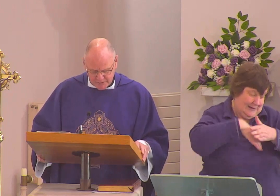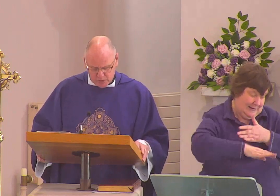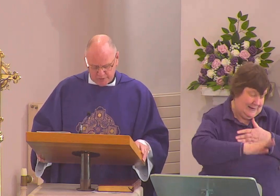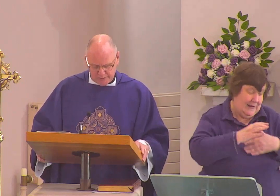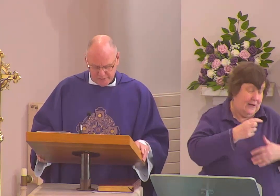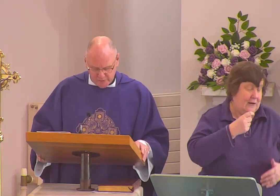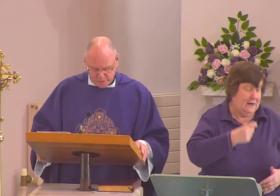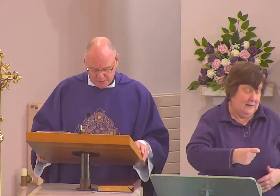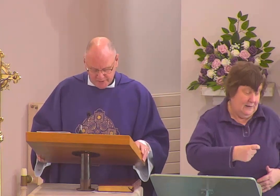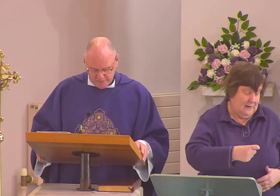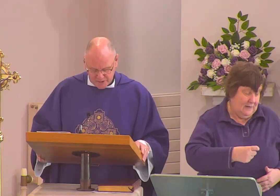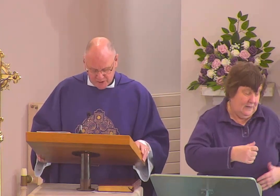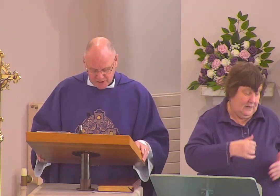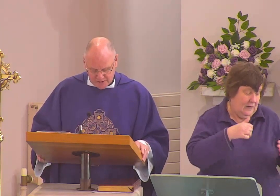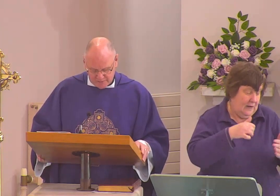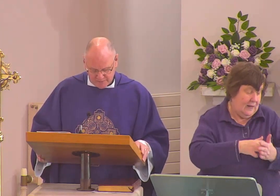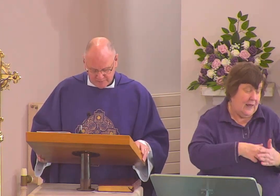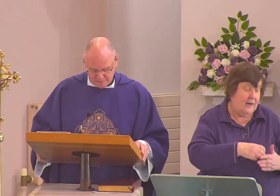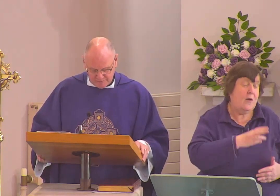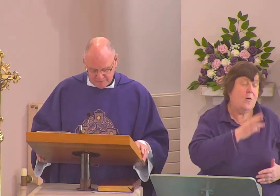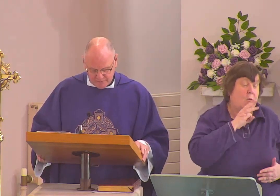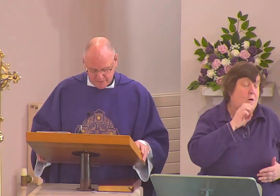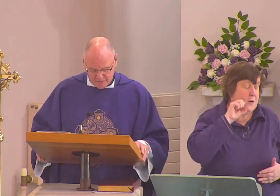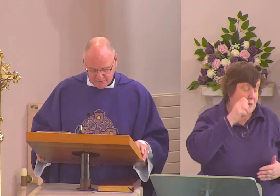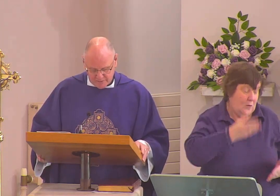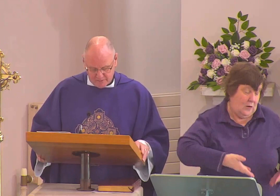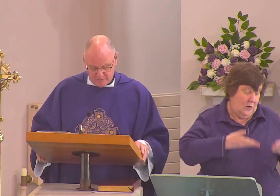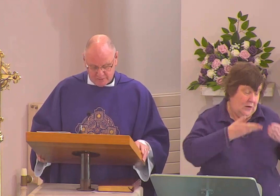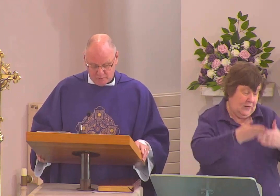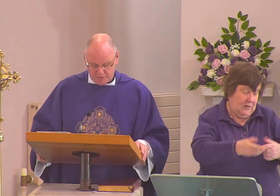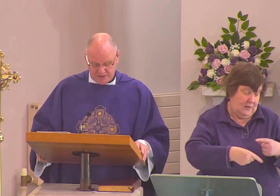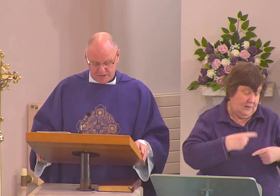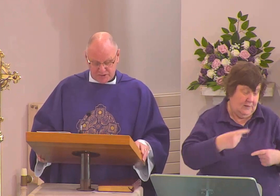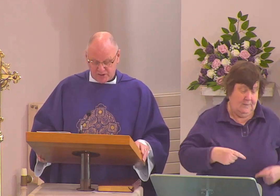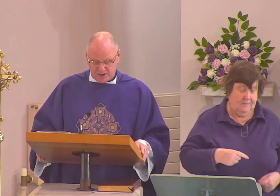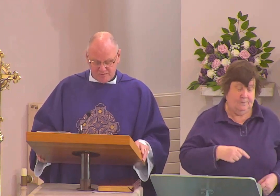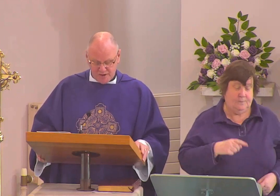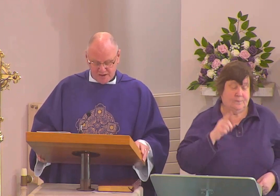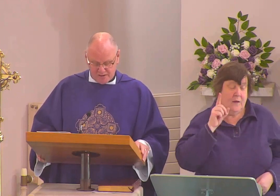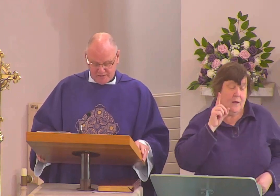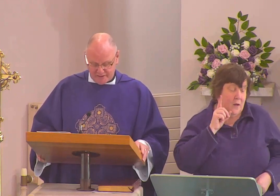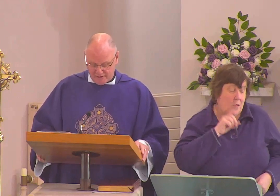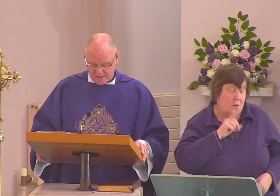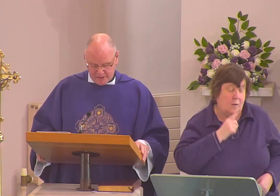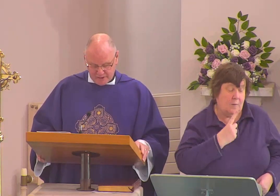That water will give eternal life." The woman said, "Sir, give